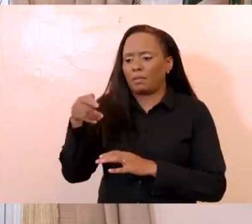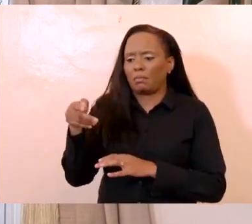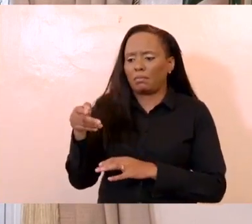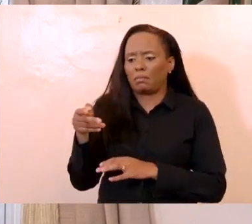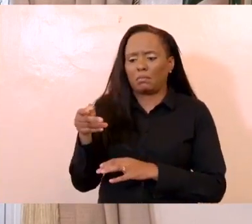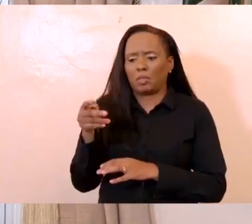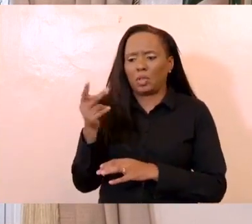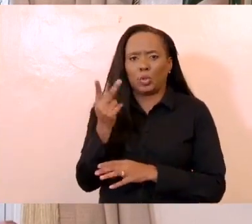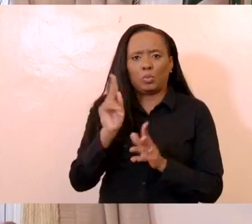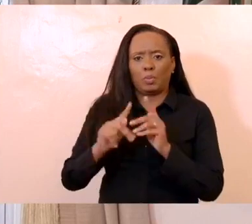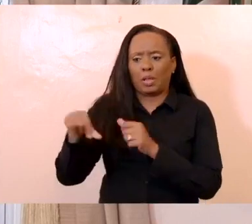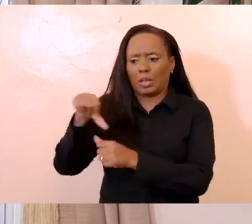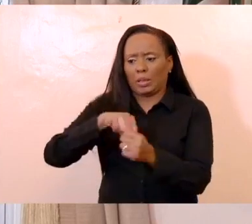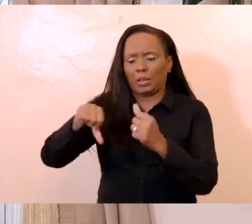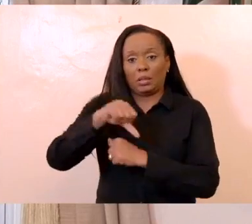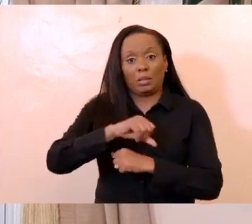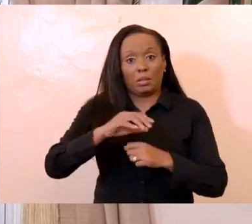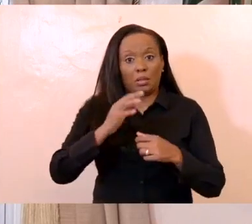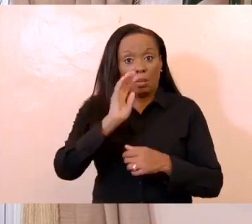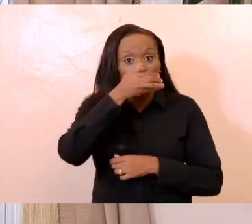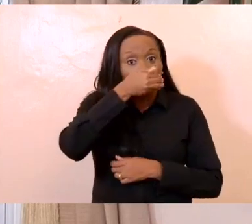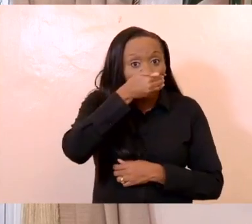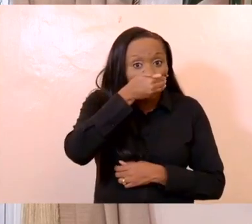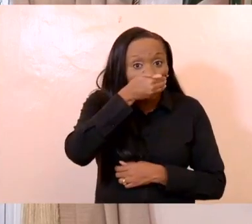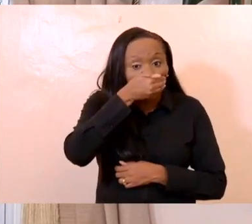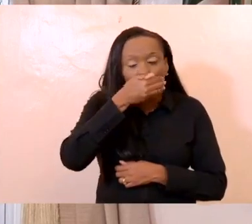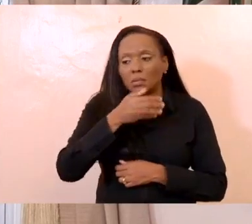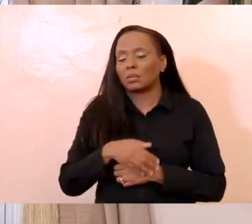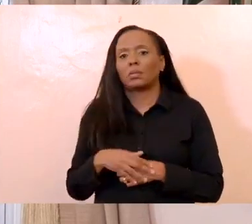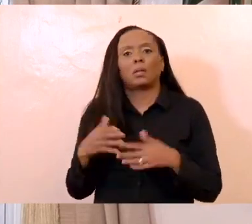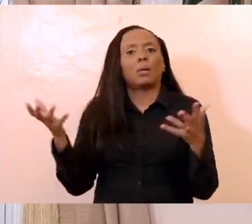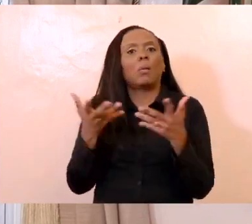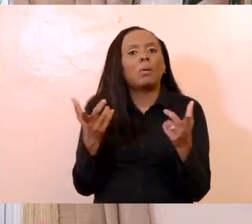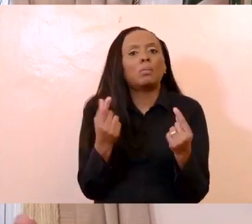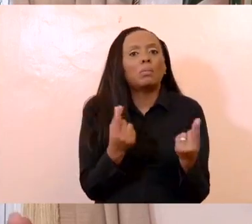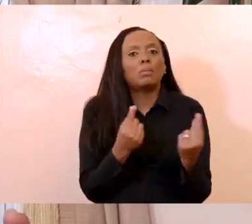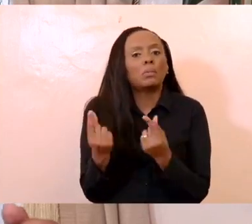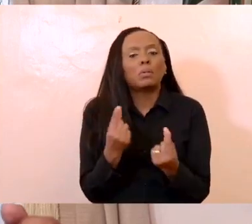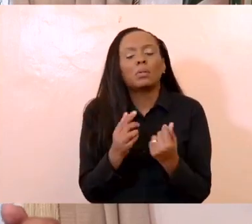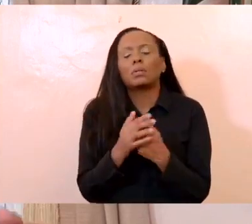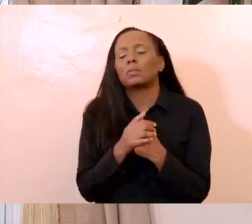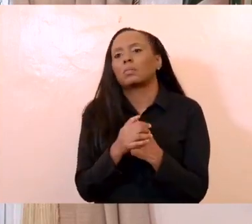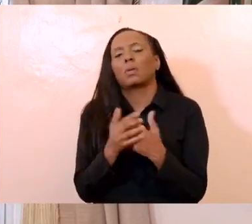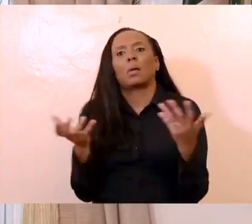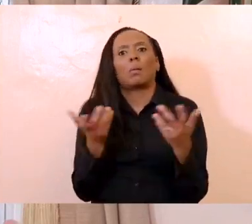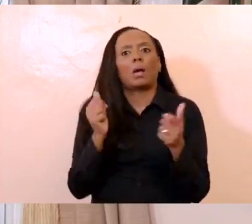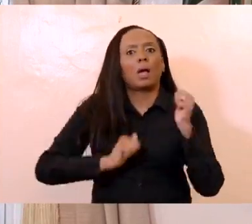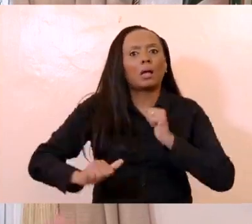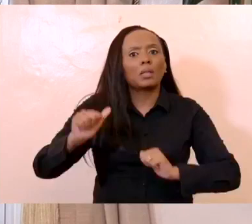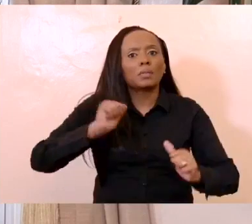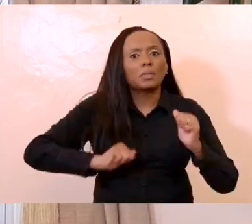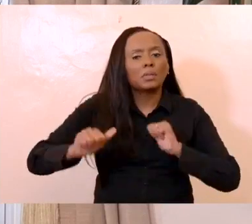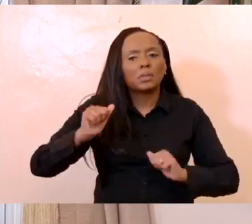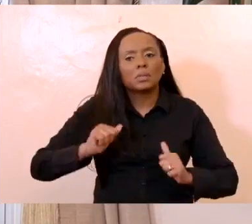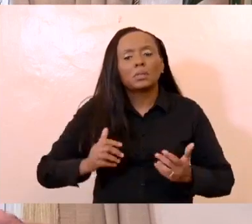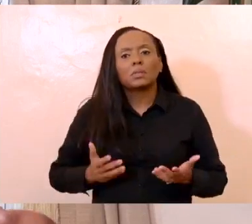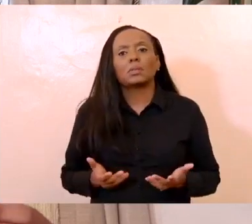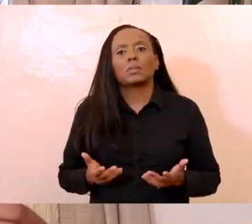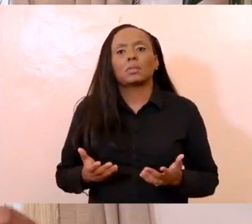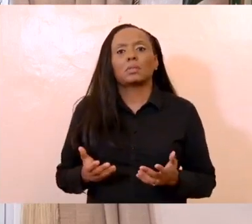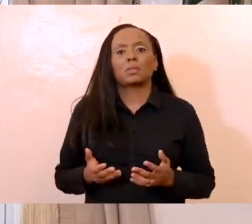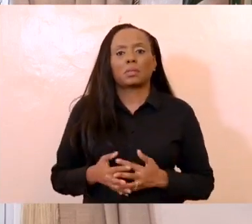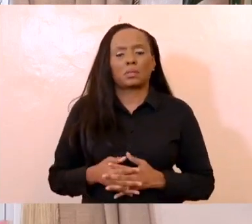What were they doing? What was the location? What was the activity? And that can also determine